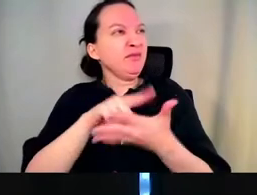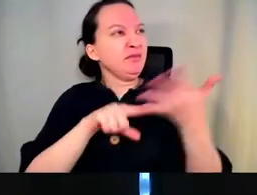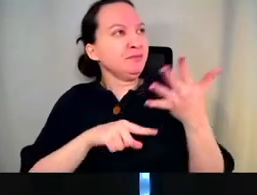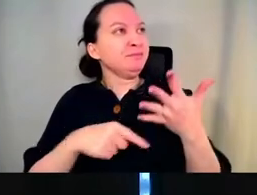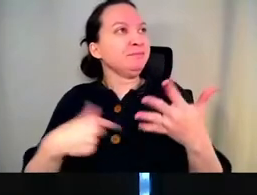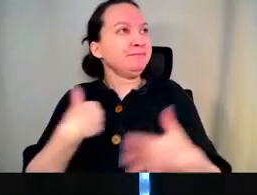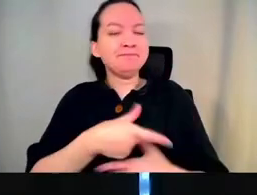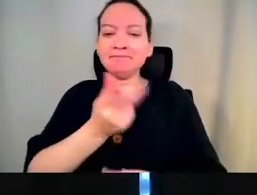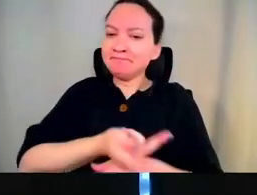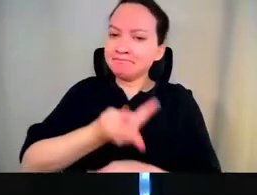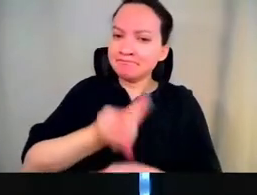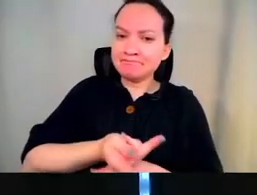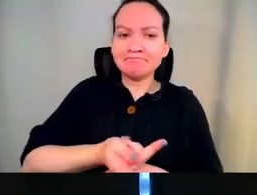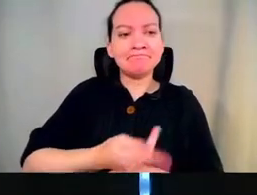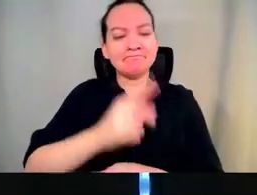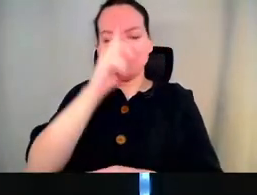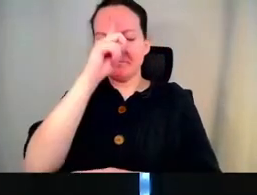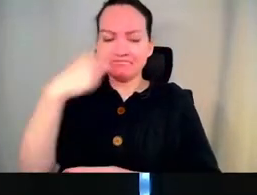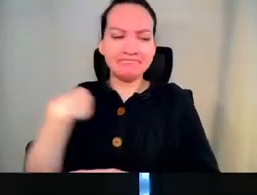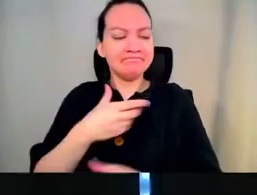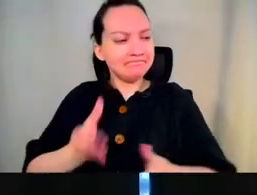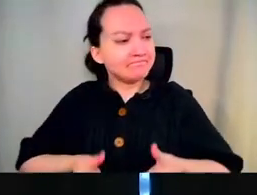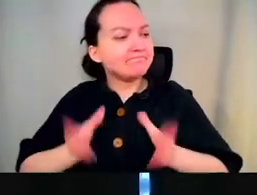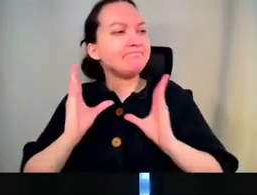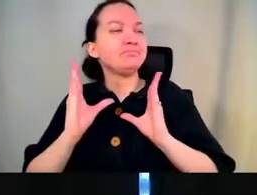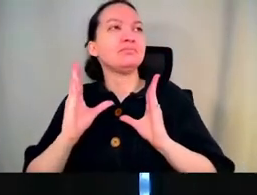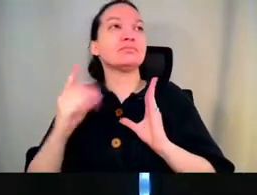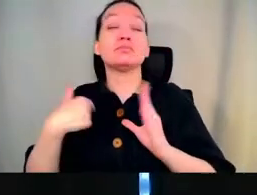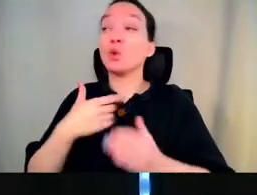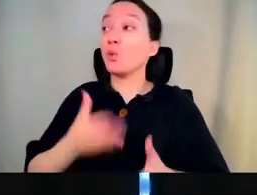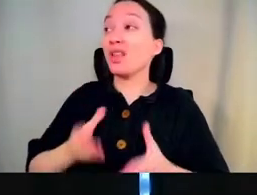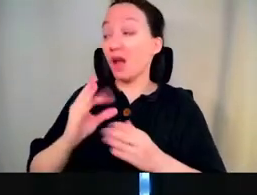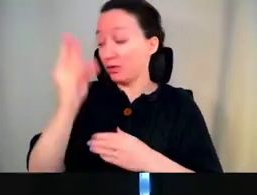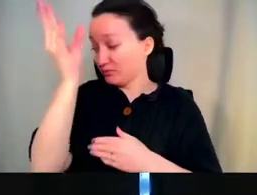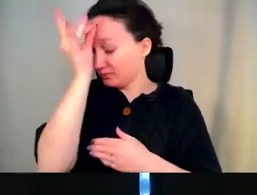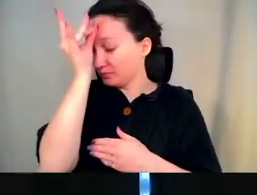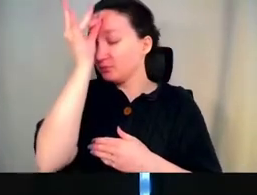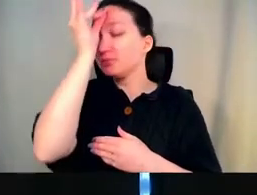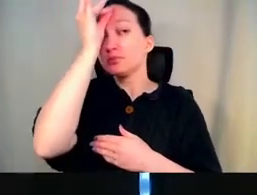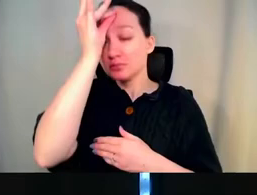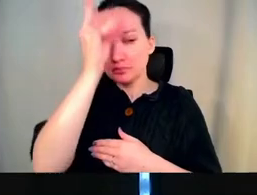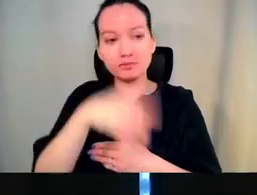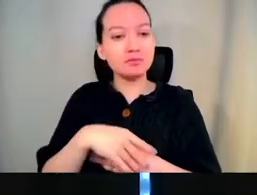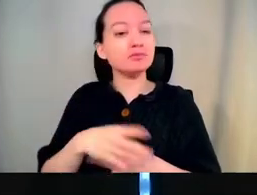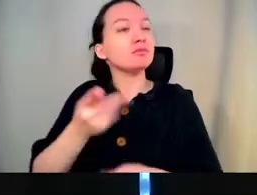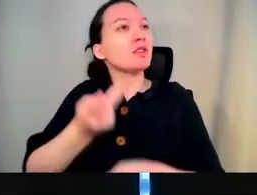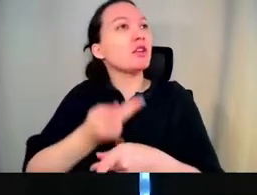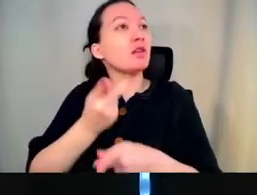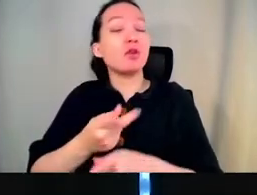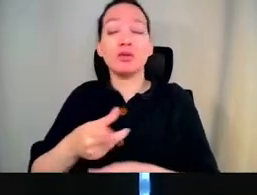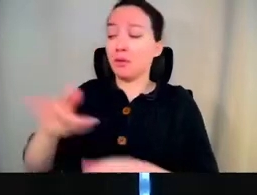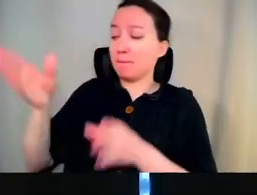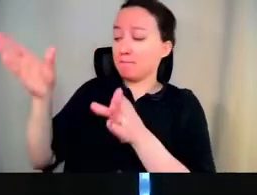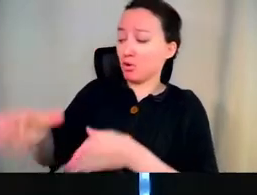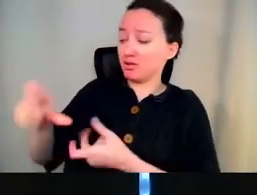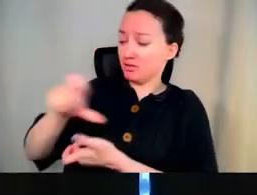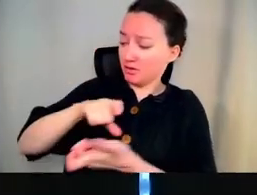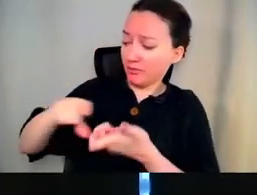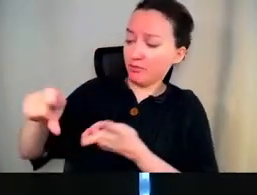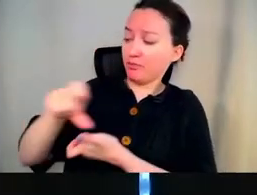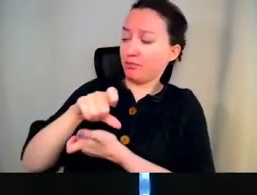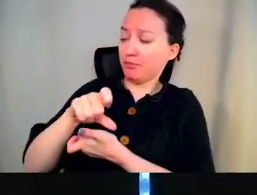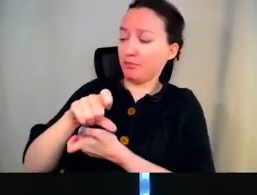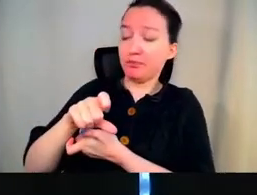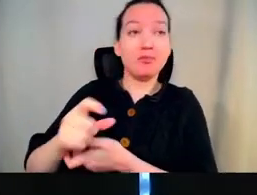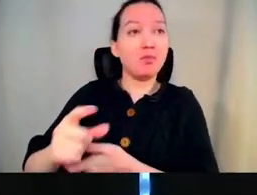really careful. What thoughts do we entertain? What thoughts do we allow into our mind? We need to be careful about who we spend time with and what we